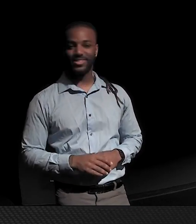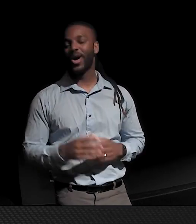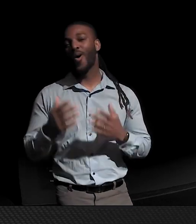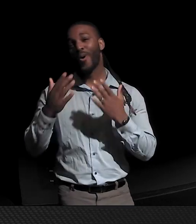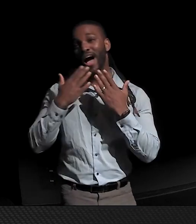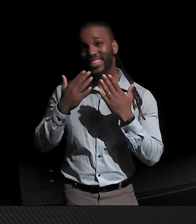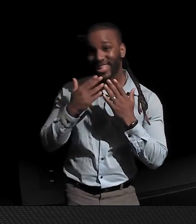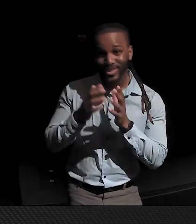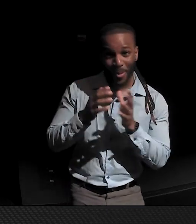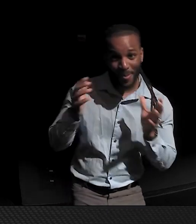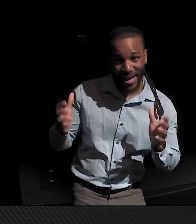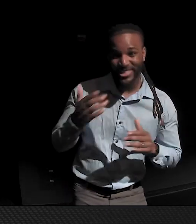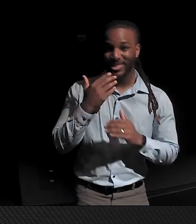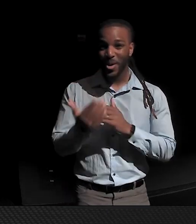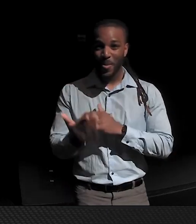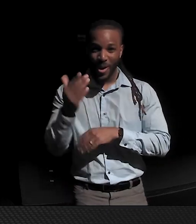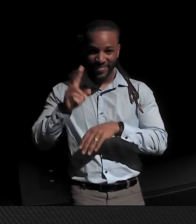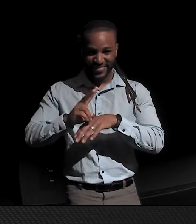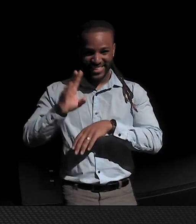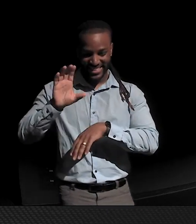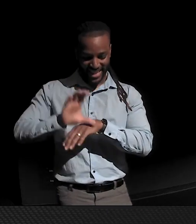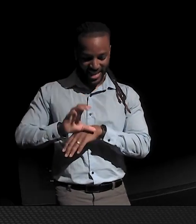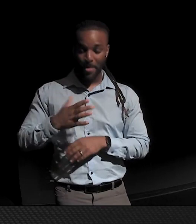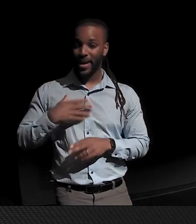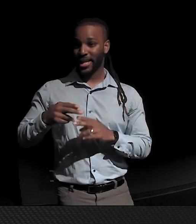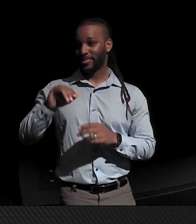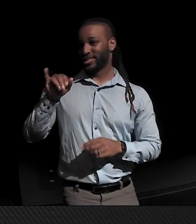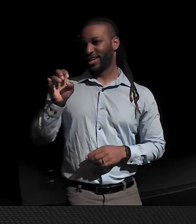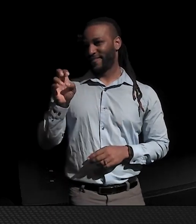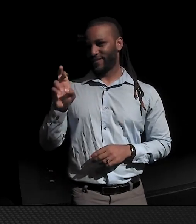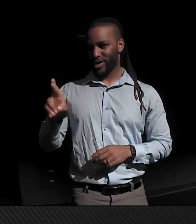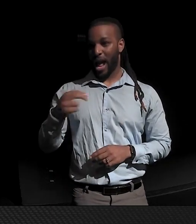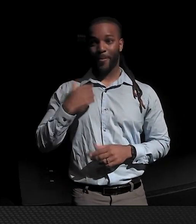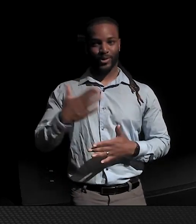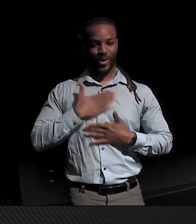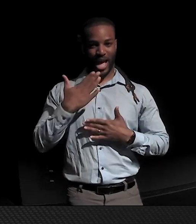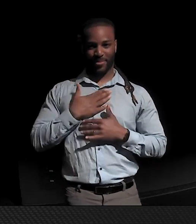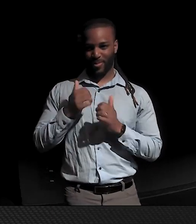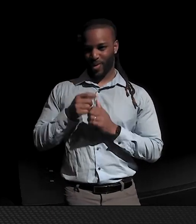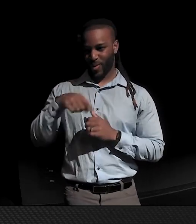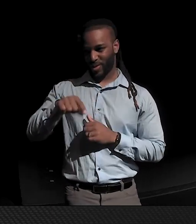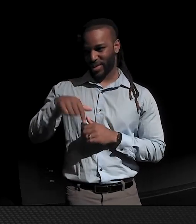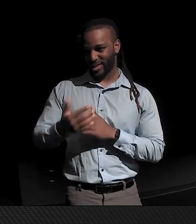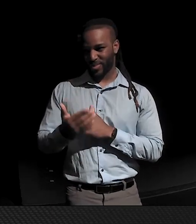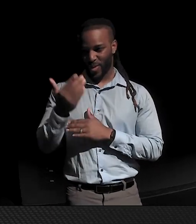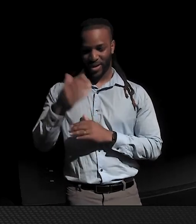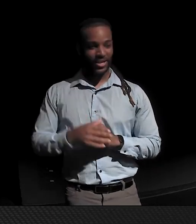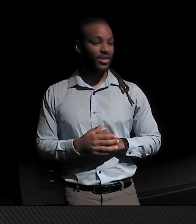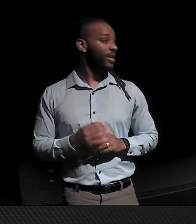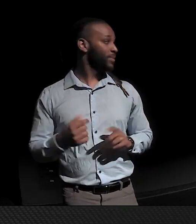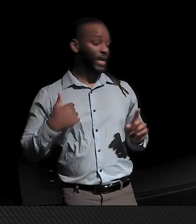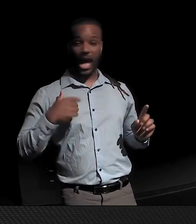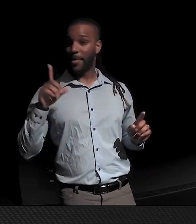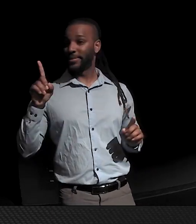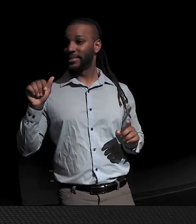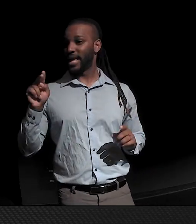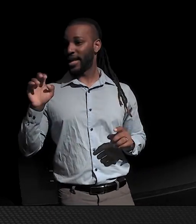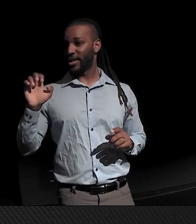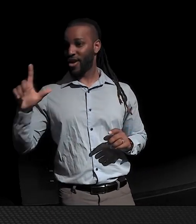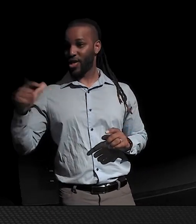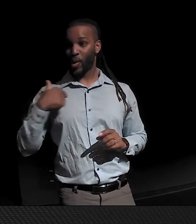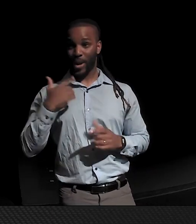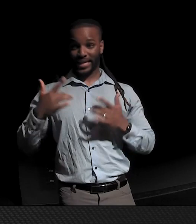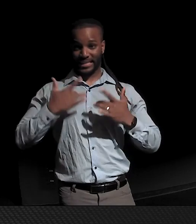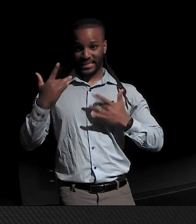Well, thank you so much. Good morning, Vineyard Cincinnati. My name is Jennifer. I'm so glad to be with you this morning. And I'm Daniel, and